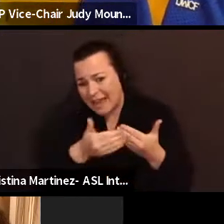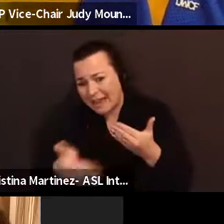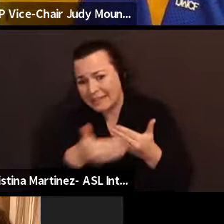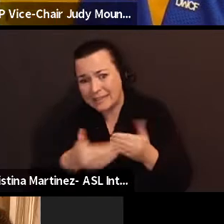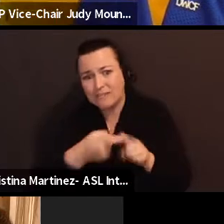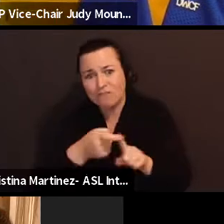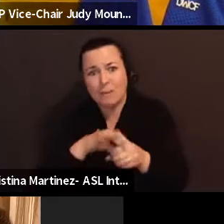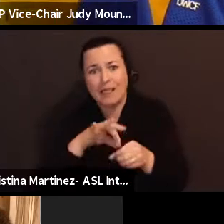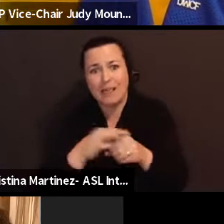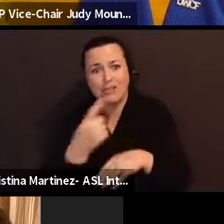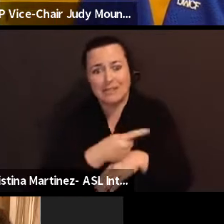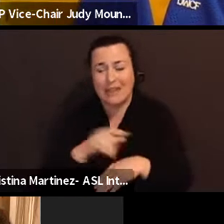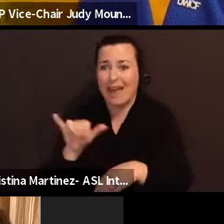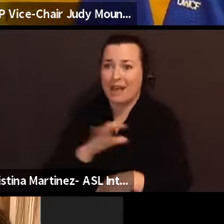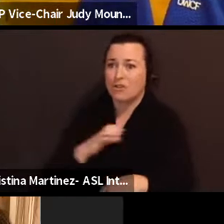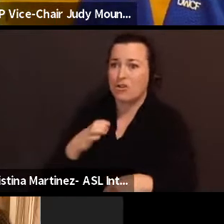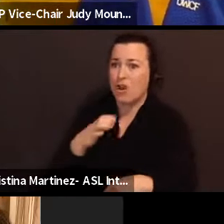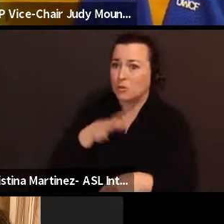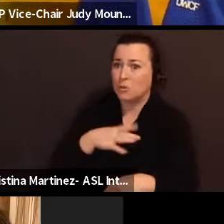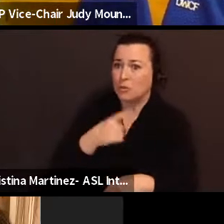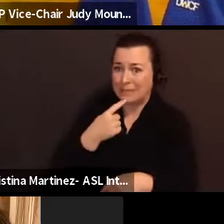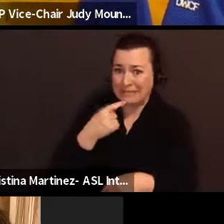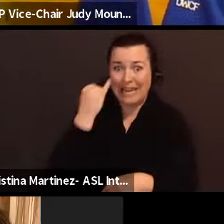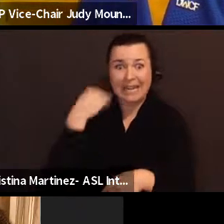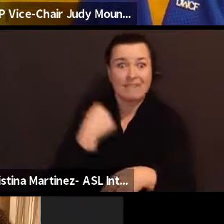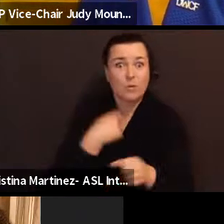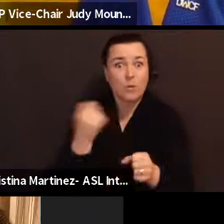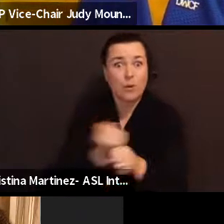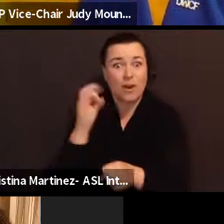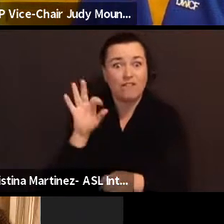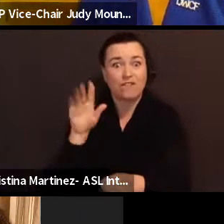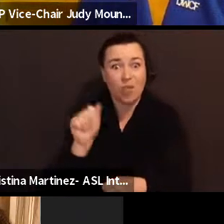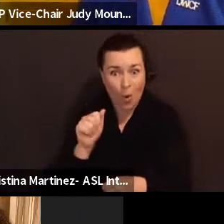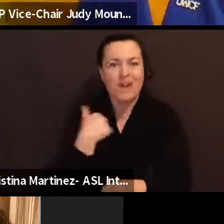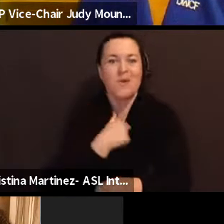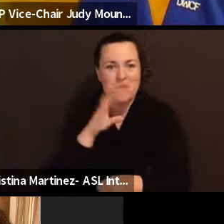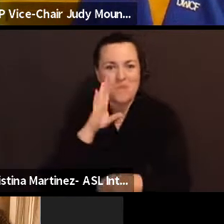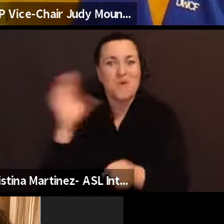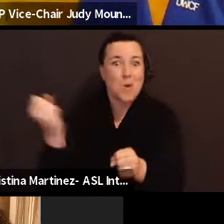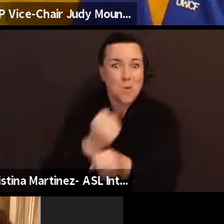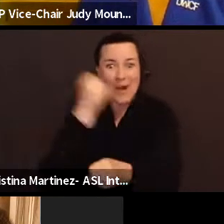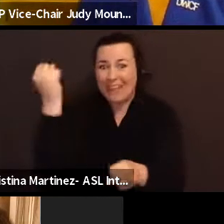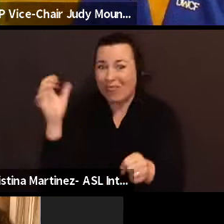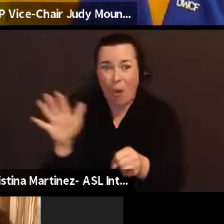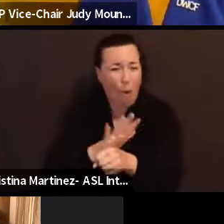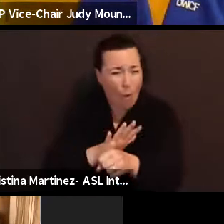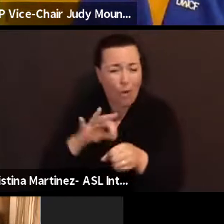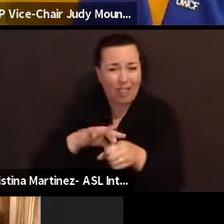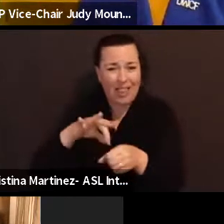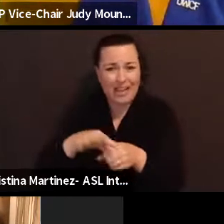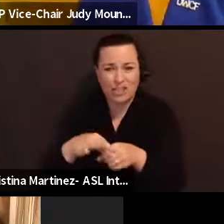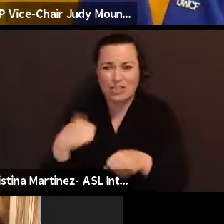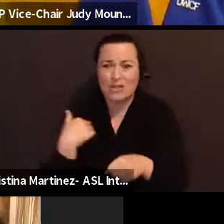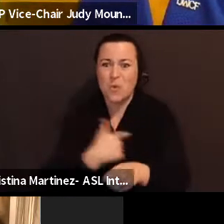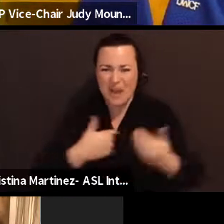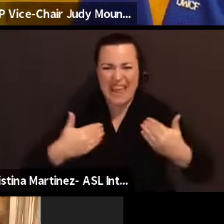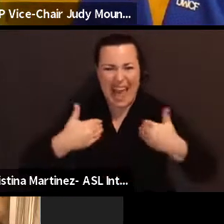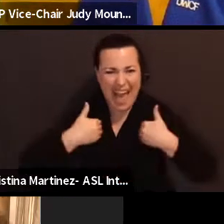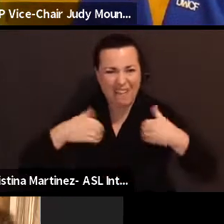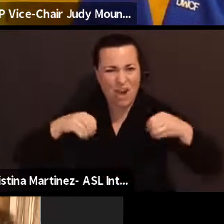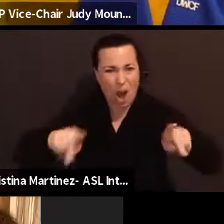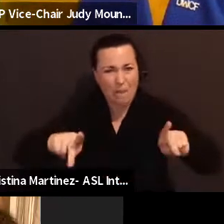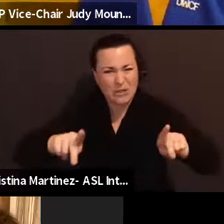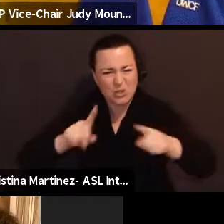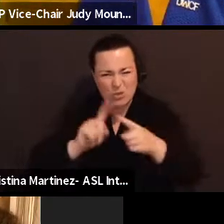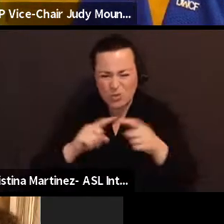win Florida, we win the election. We have a chance here to end Donald Trump's presidency and end this nightmare once